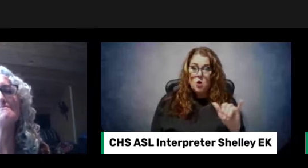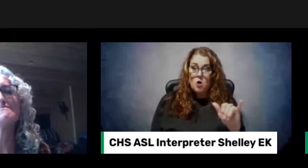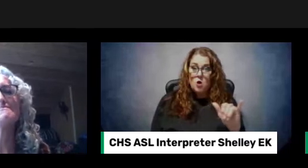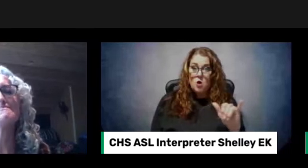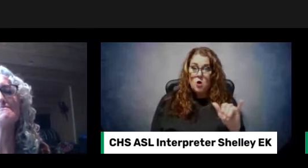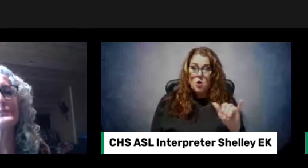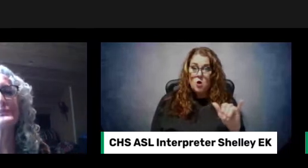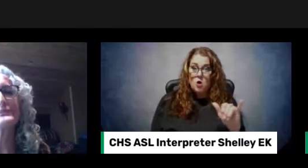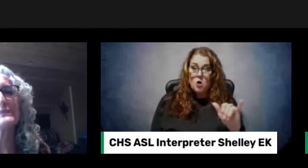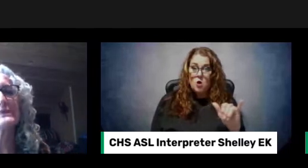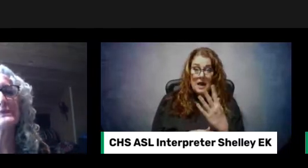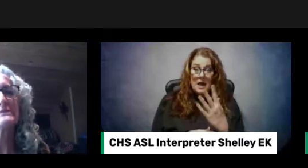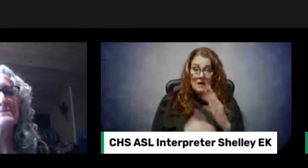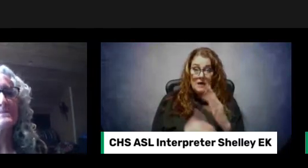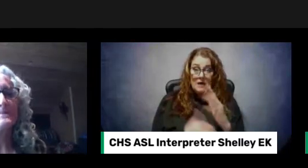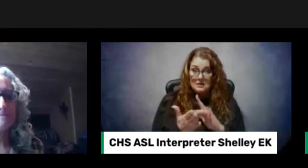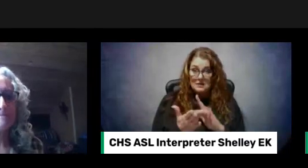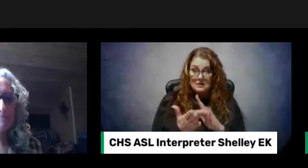medicine.